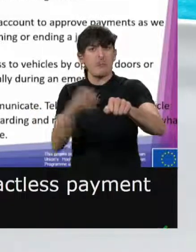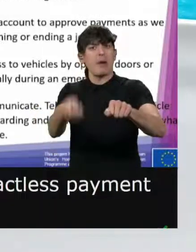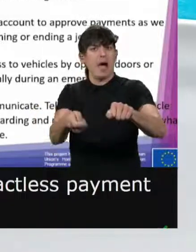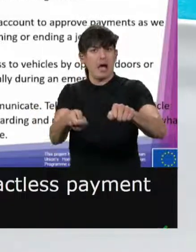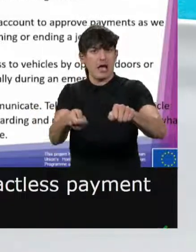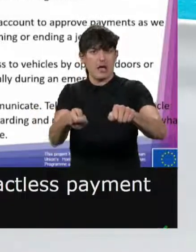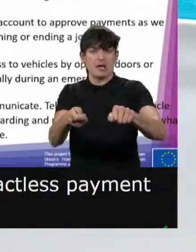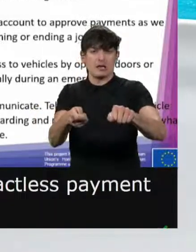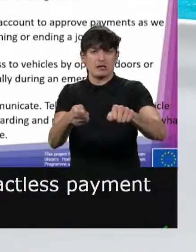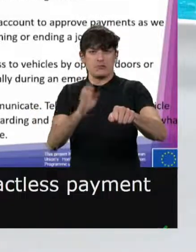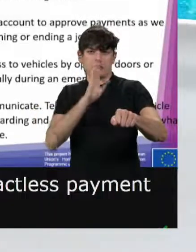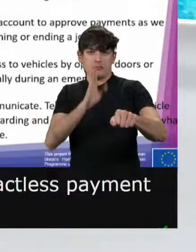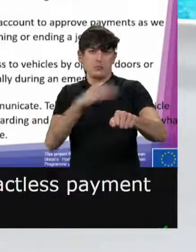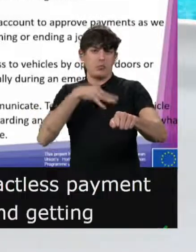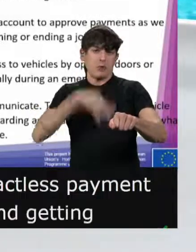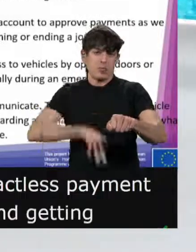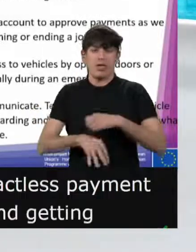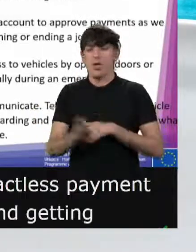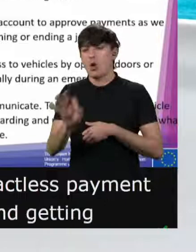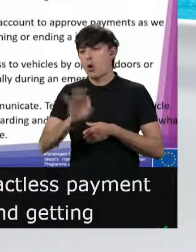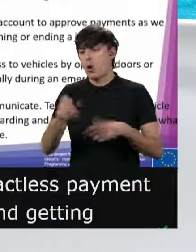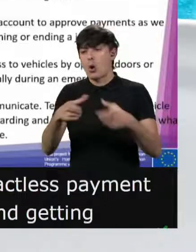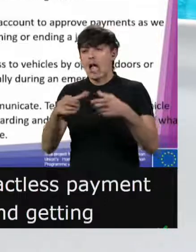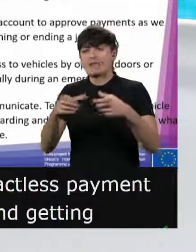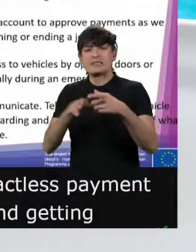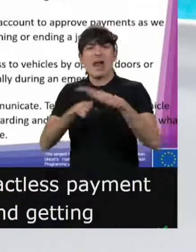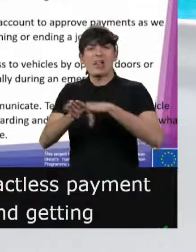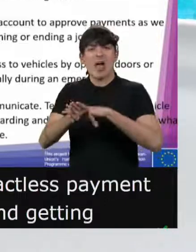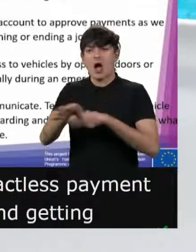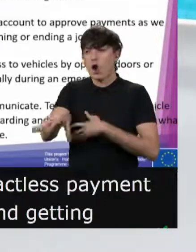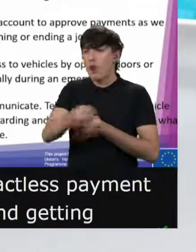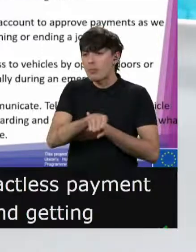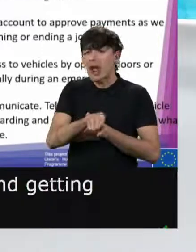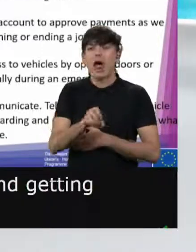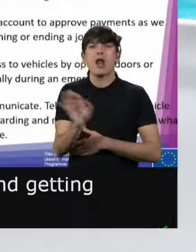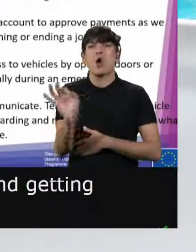and getting through barriers at stations.